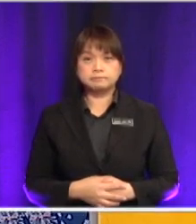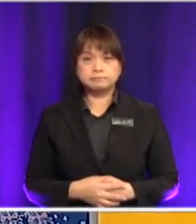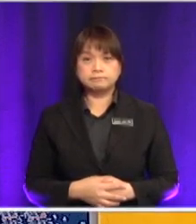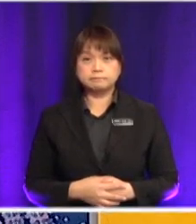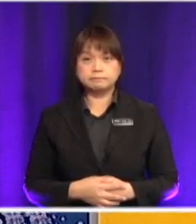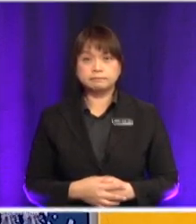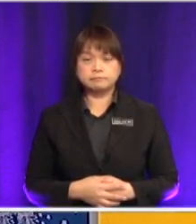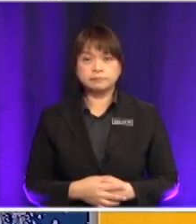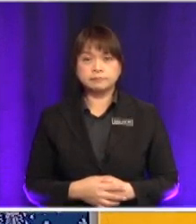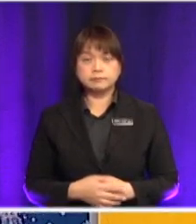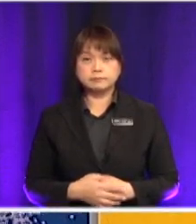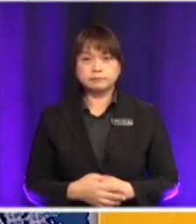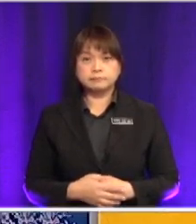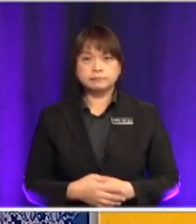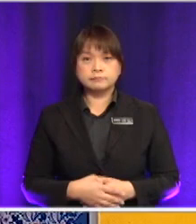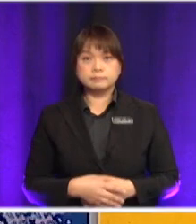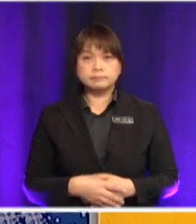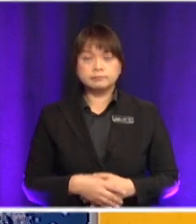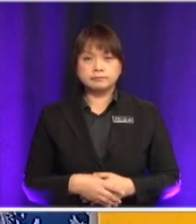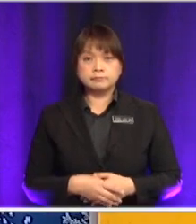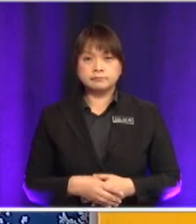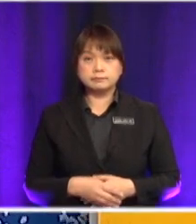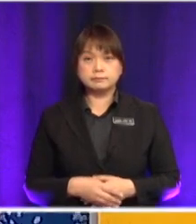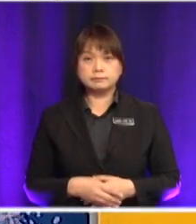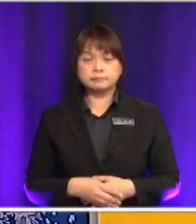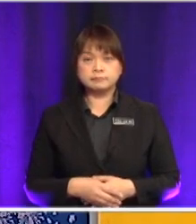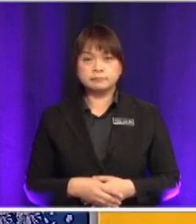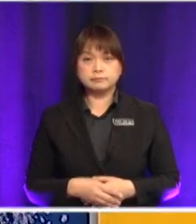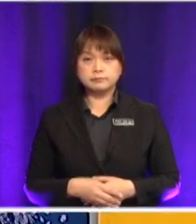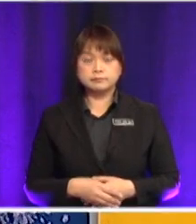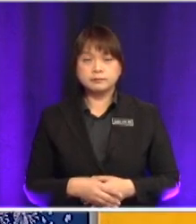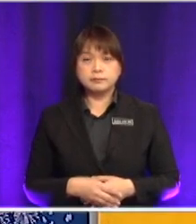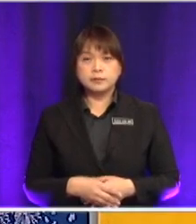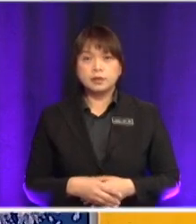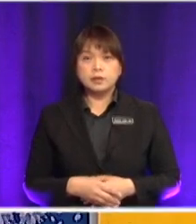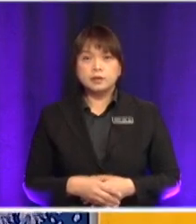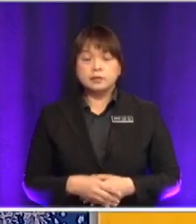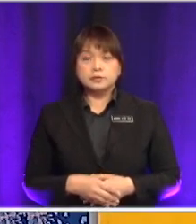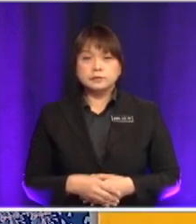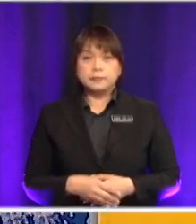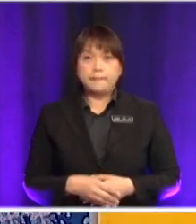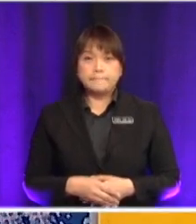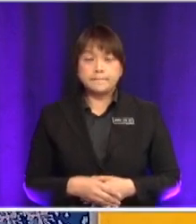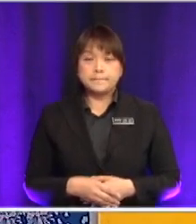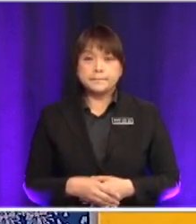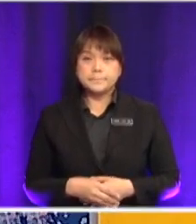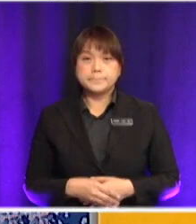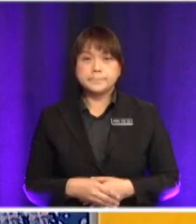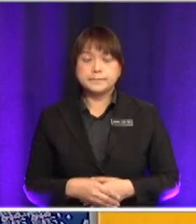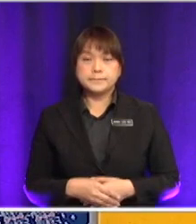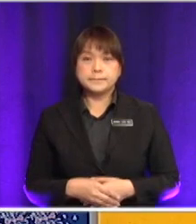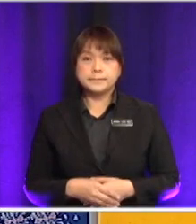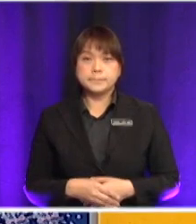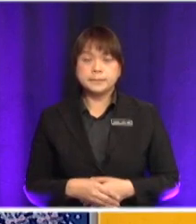that you have. Right. So let's move on to, so these are some basic information to